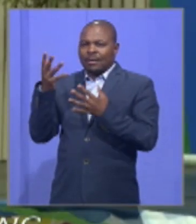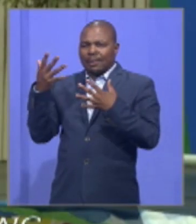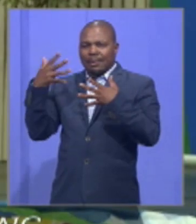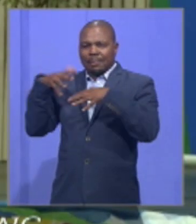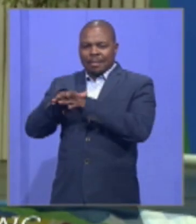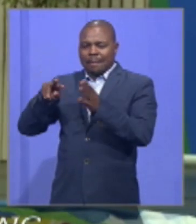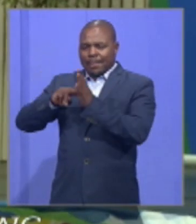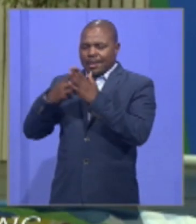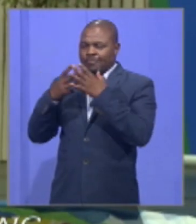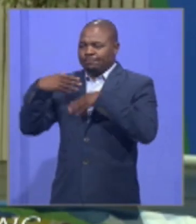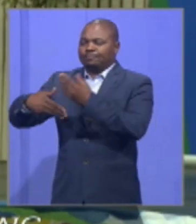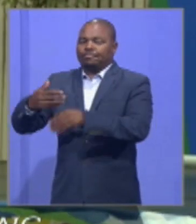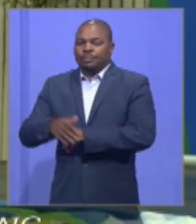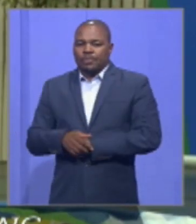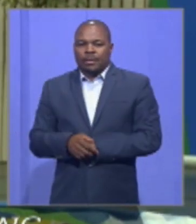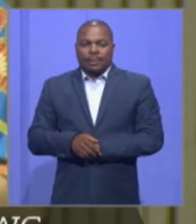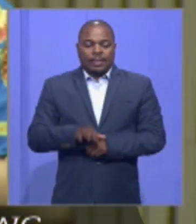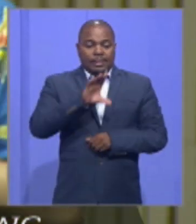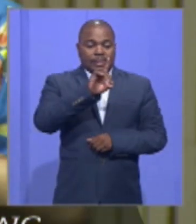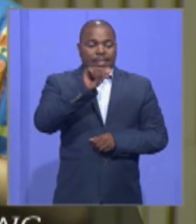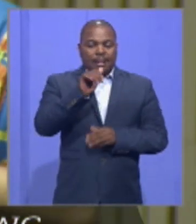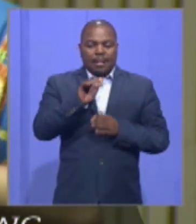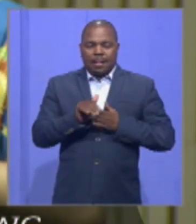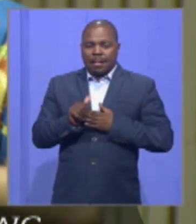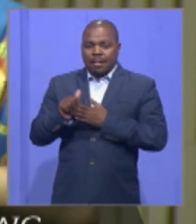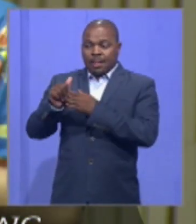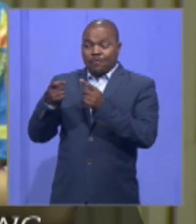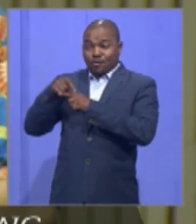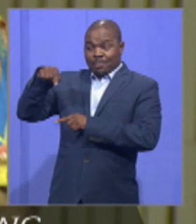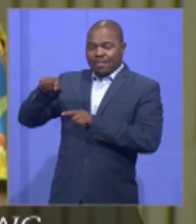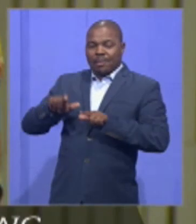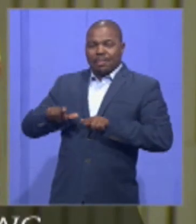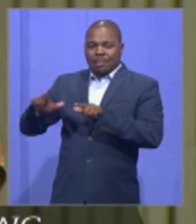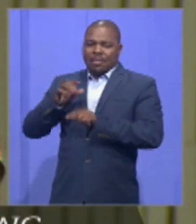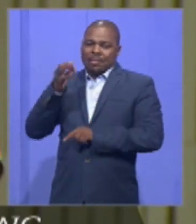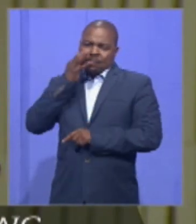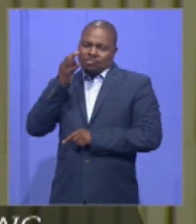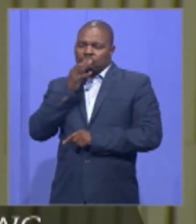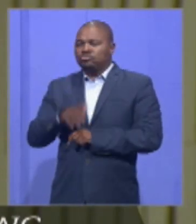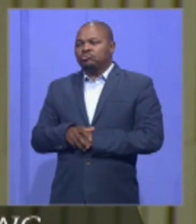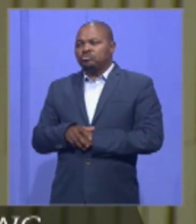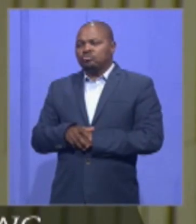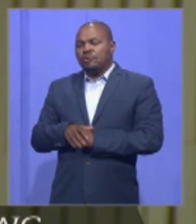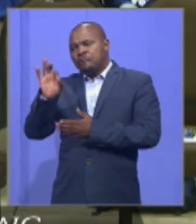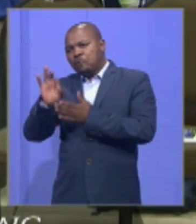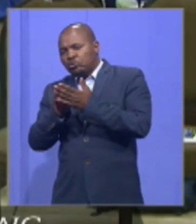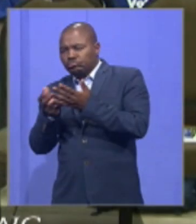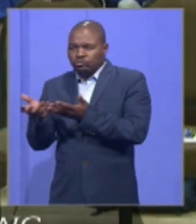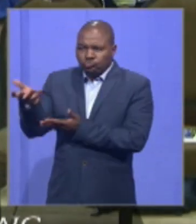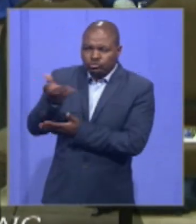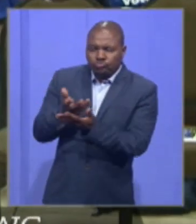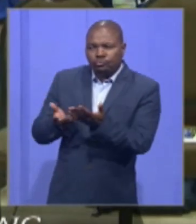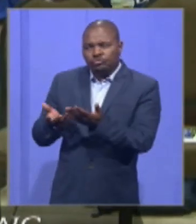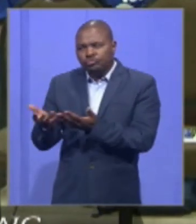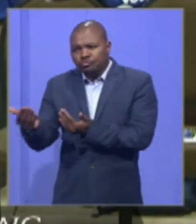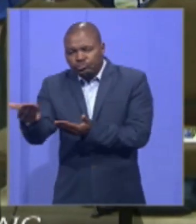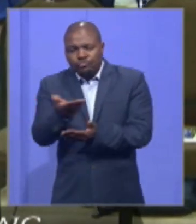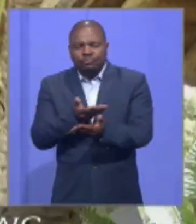plan. Gabagare boeteledipele jwa DA kwa Limpopo jwa re letsholo la bona la gongwe ka batlhophi ko porofenseng le tsamaya ka